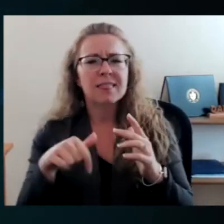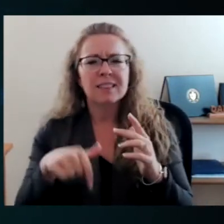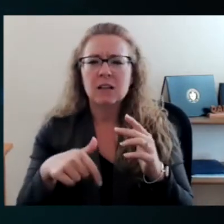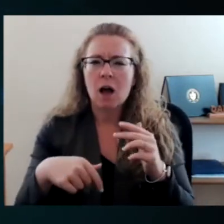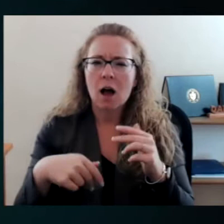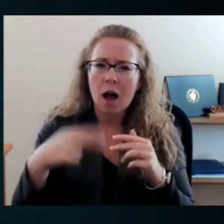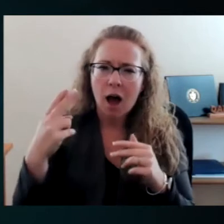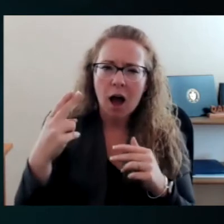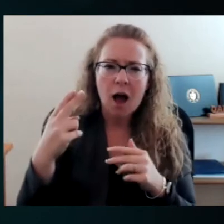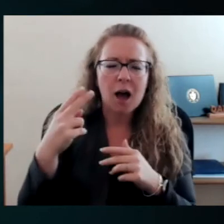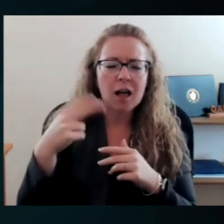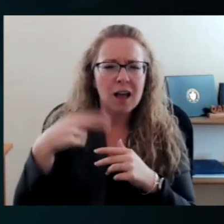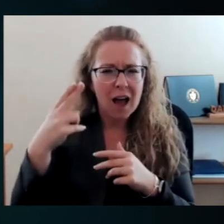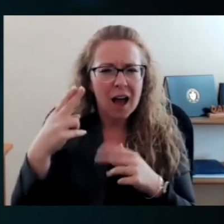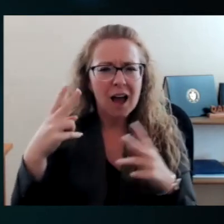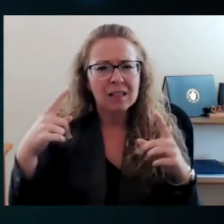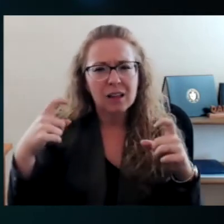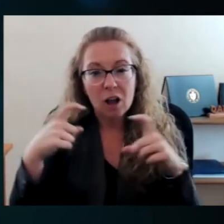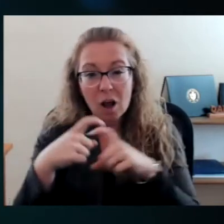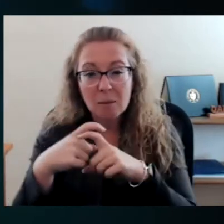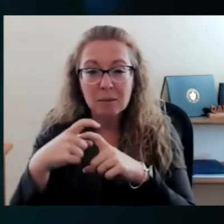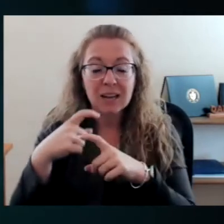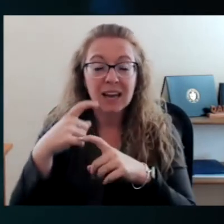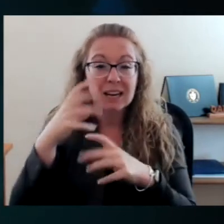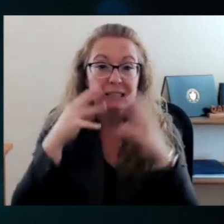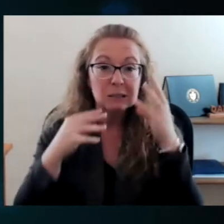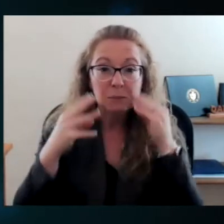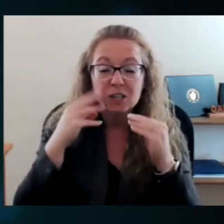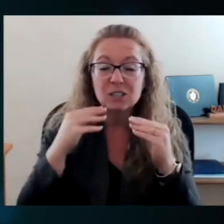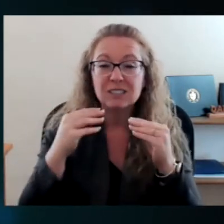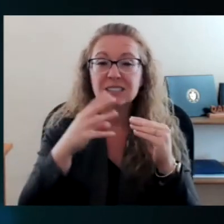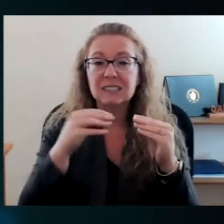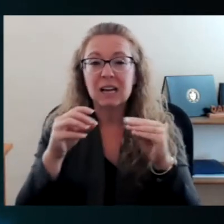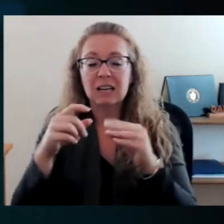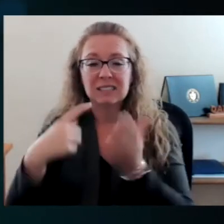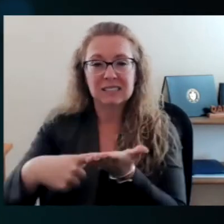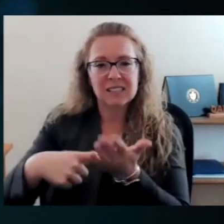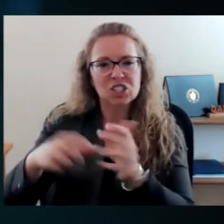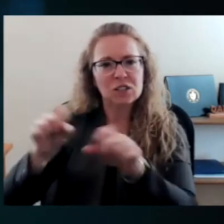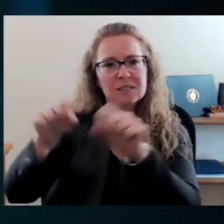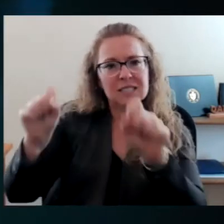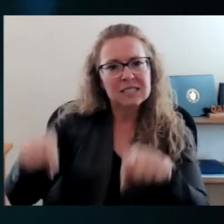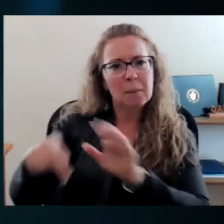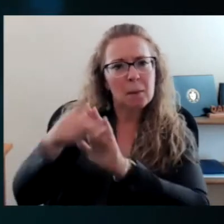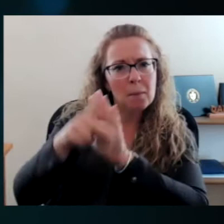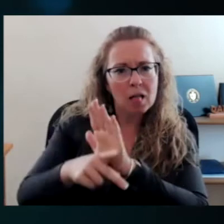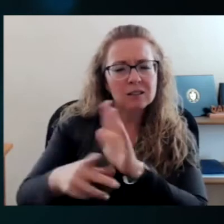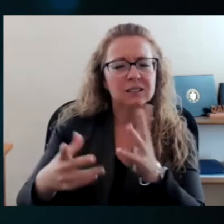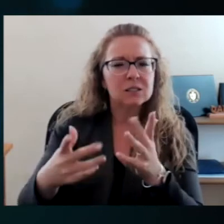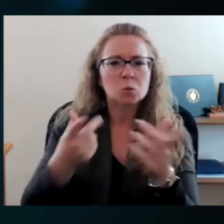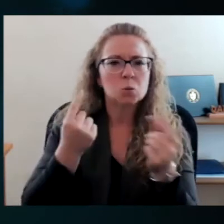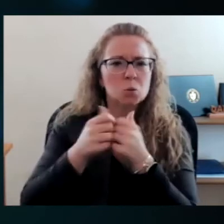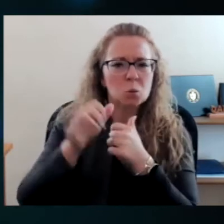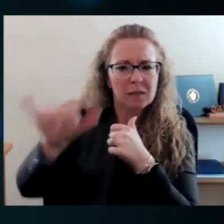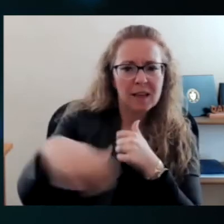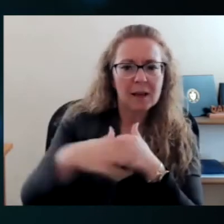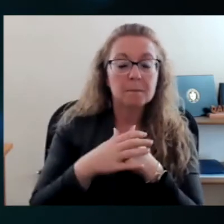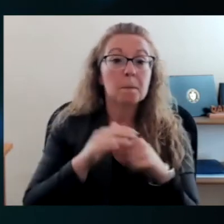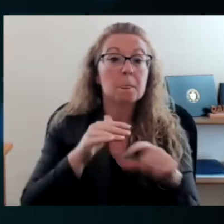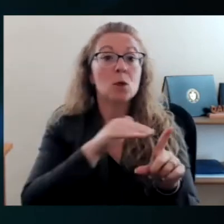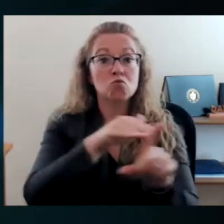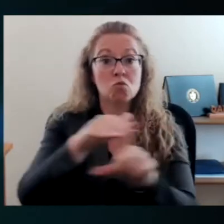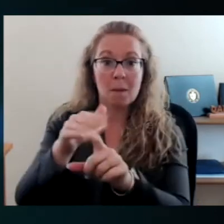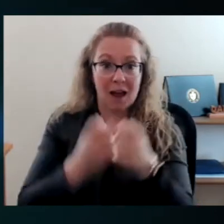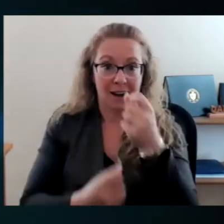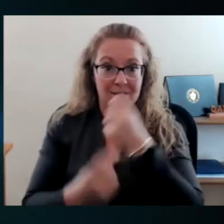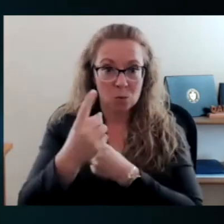individual experiences and systemic policies. I'd like to remind everyone that,